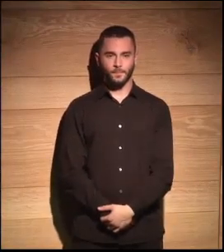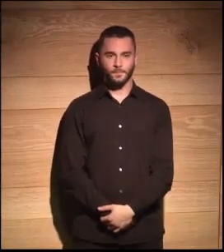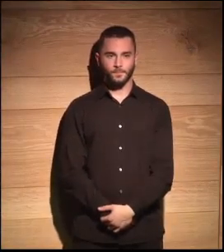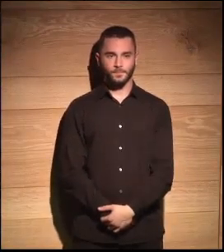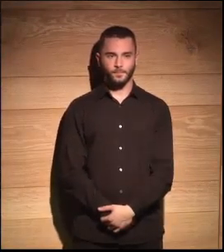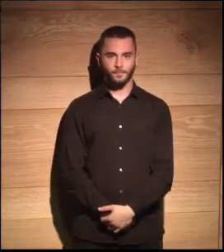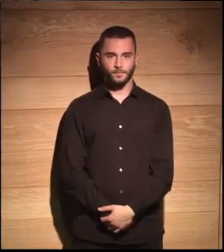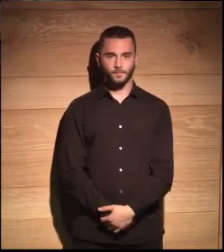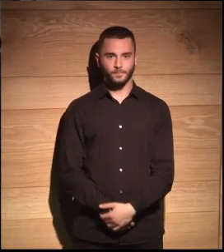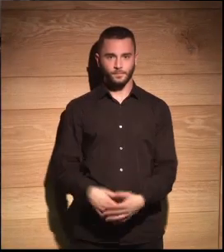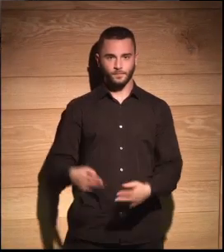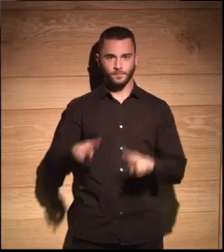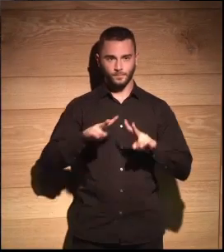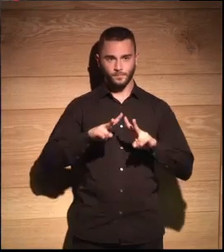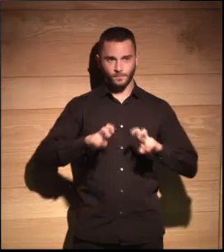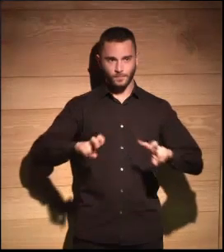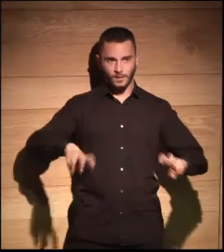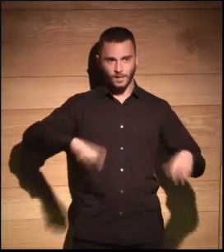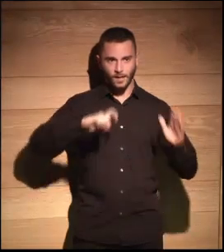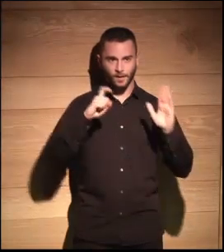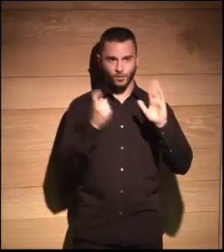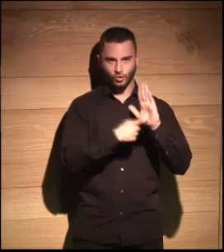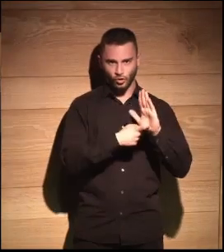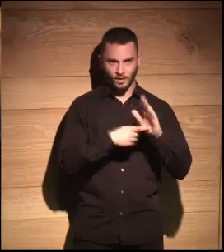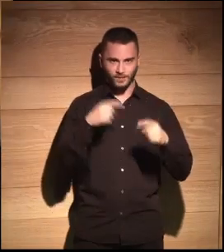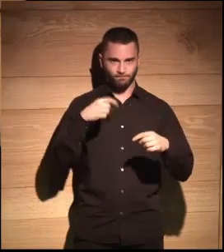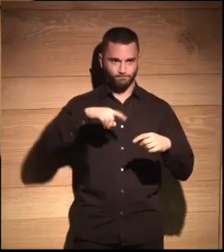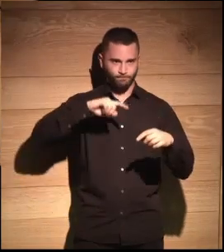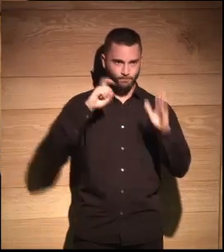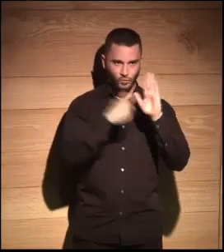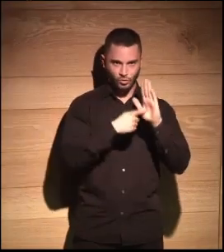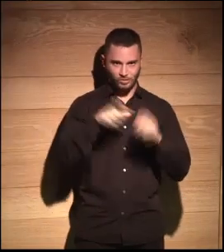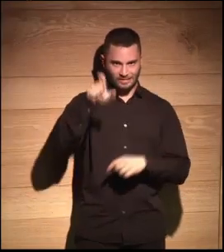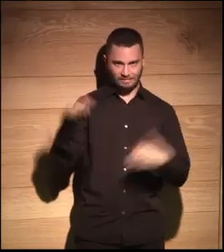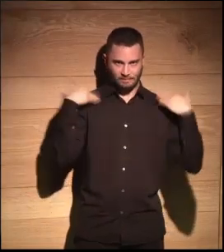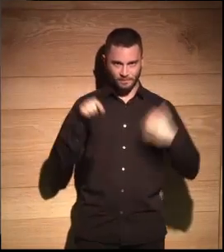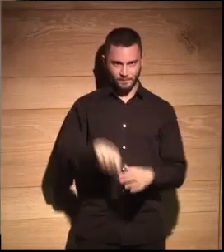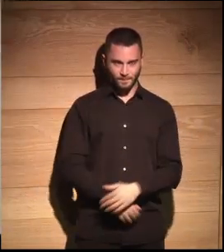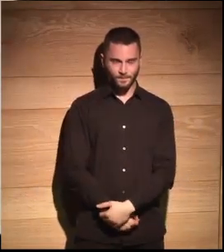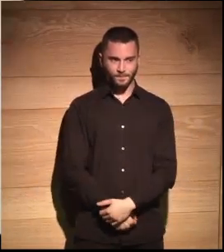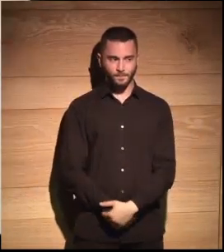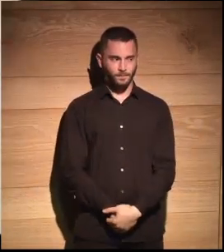In every investigation, there comes a point where every single lead seems to go down the drain.